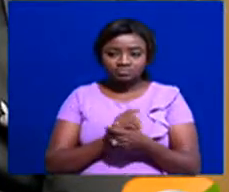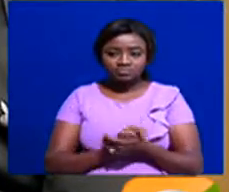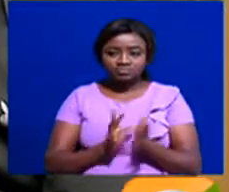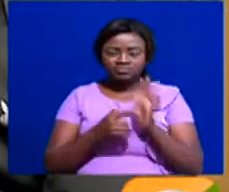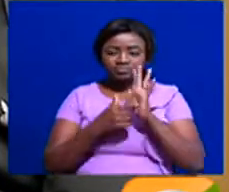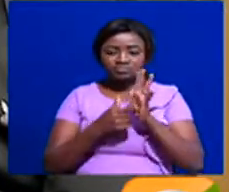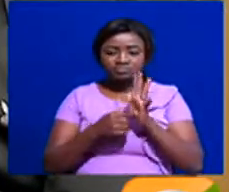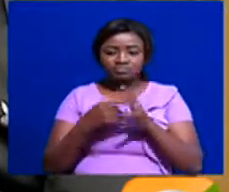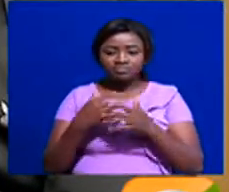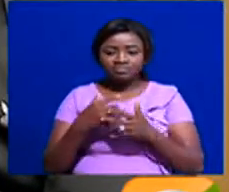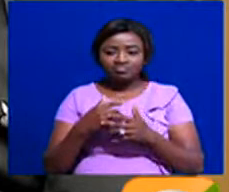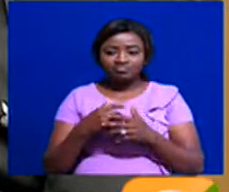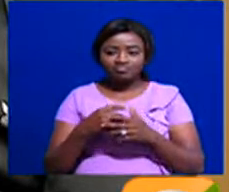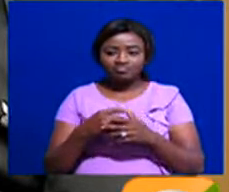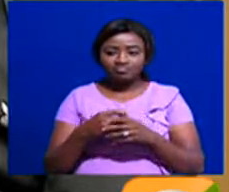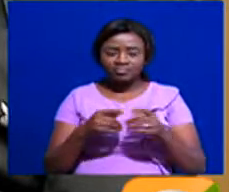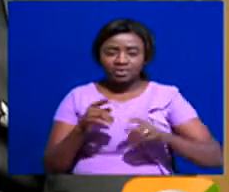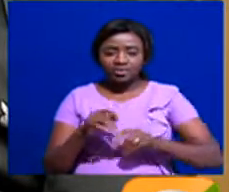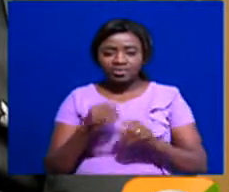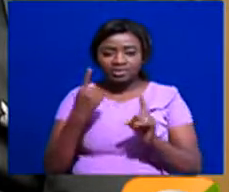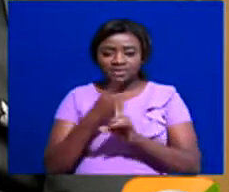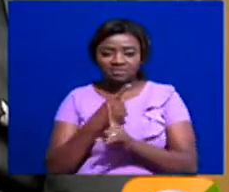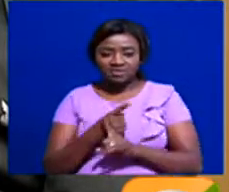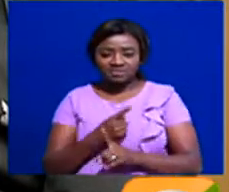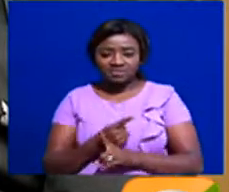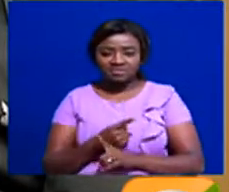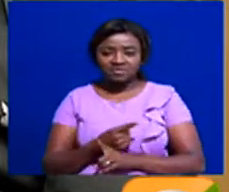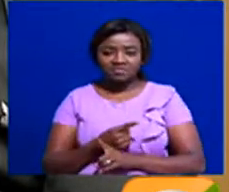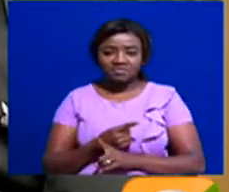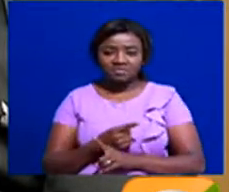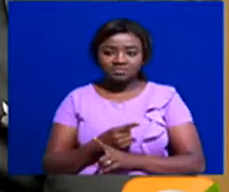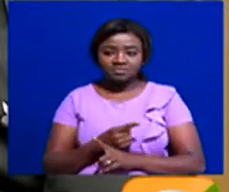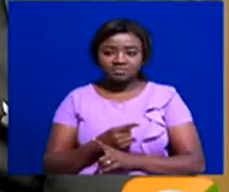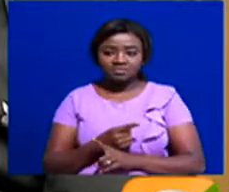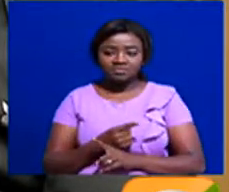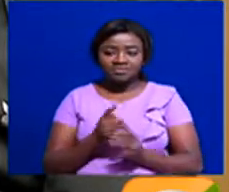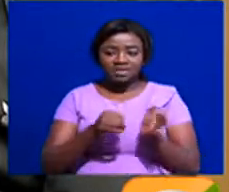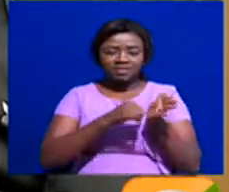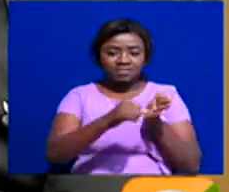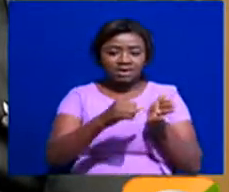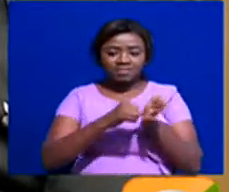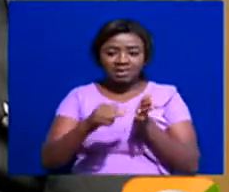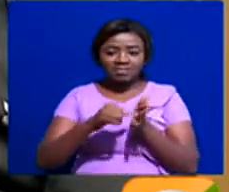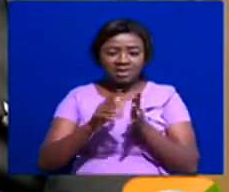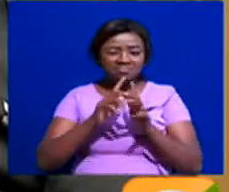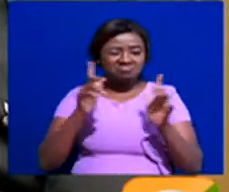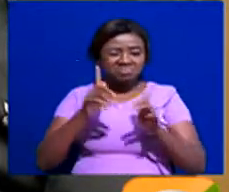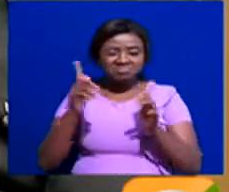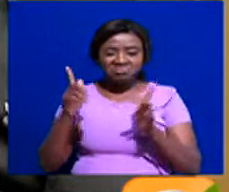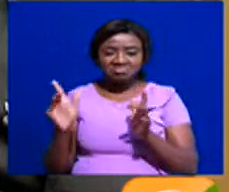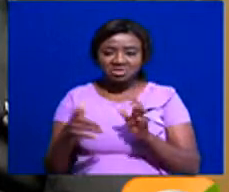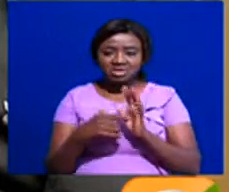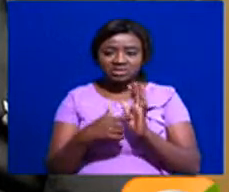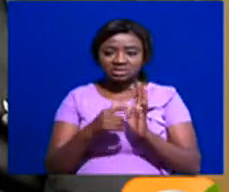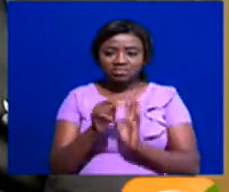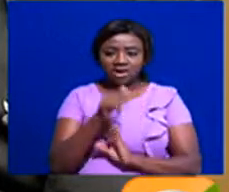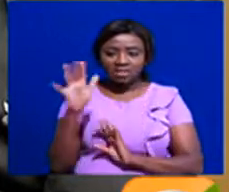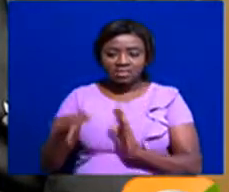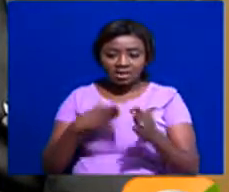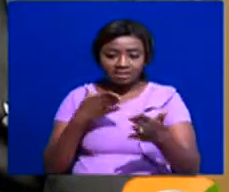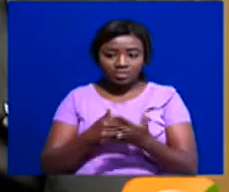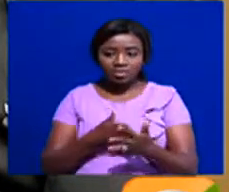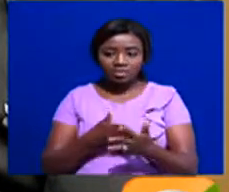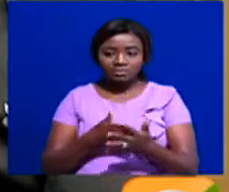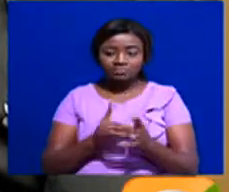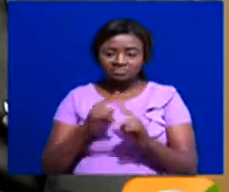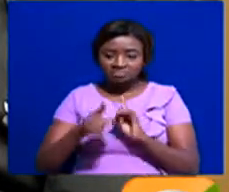That's the nicotine pouches with Velo, with brands like a Lift that was banned. But and they